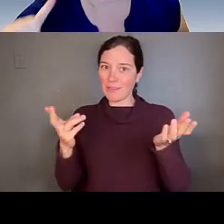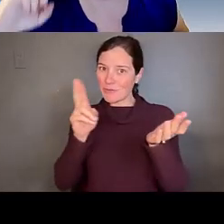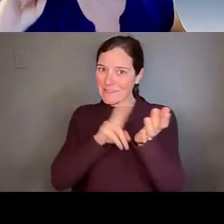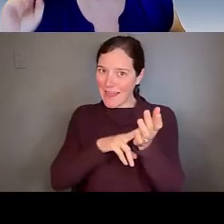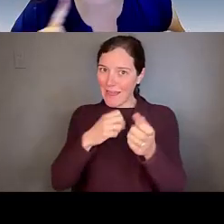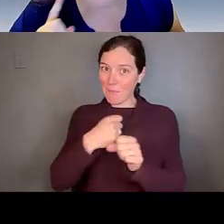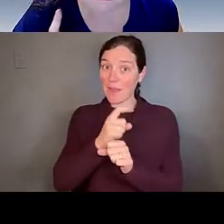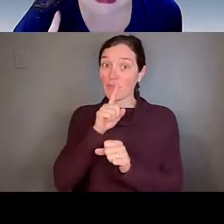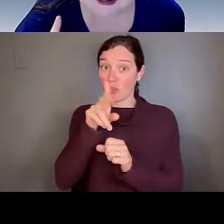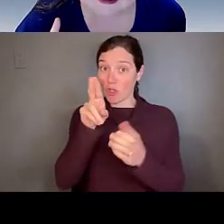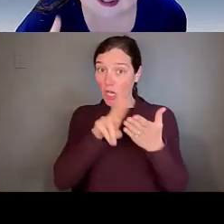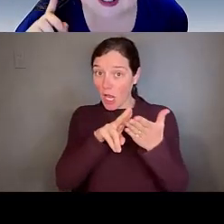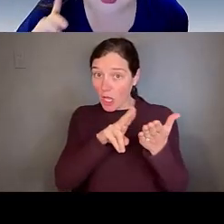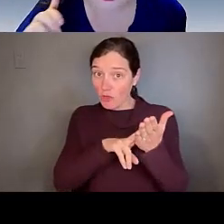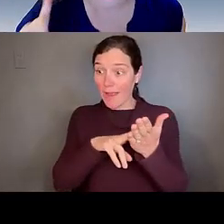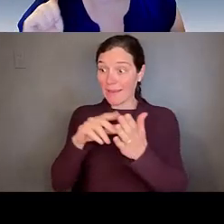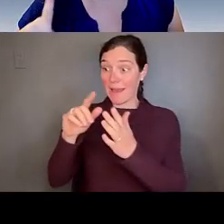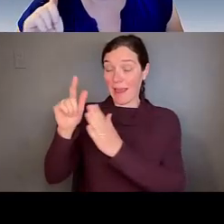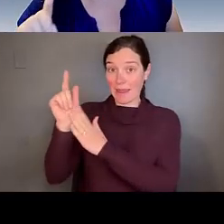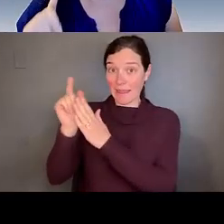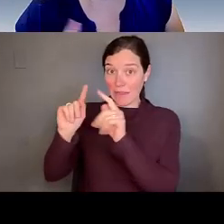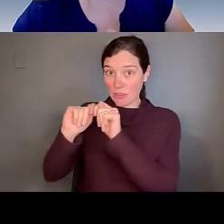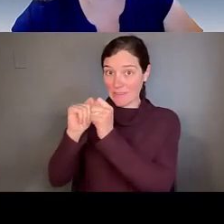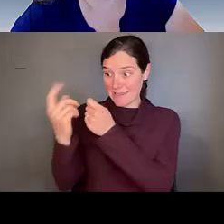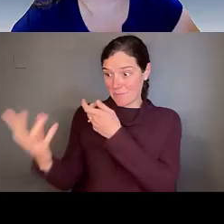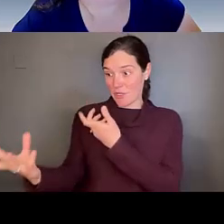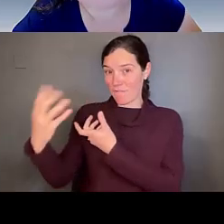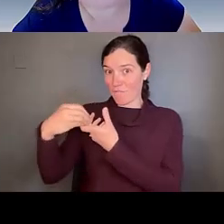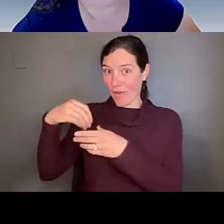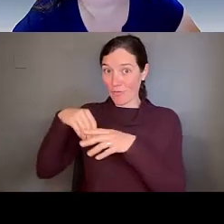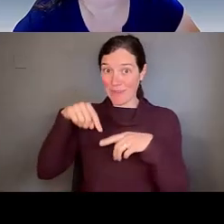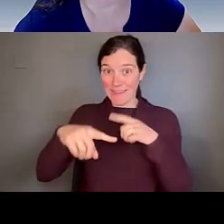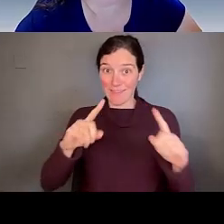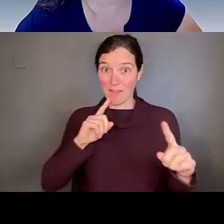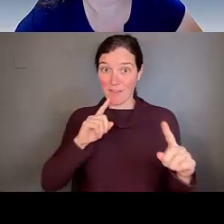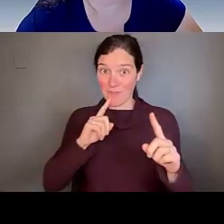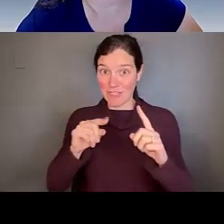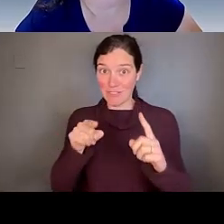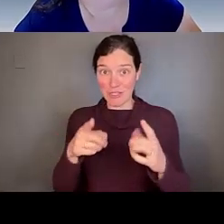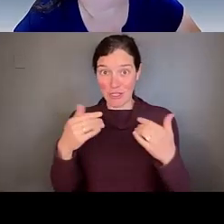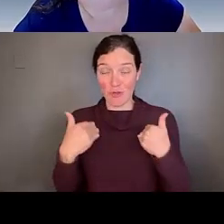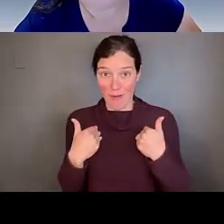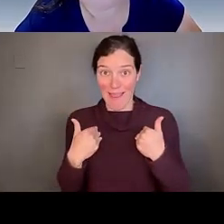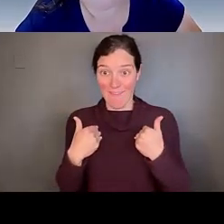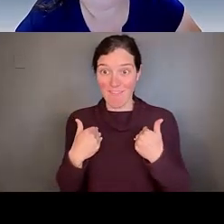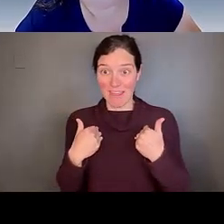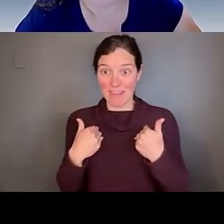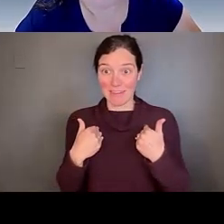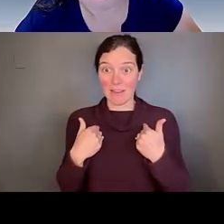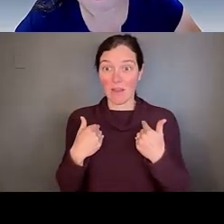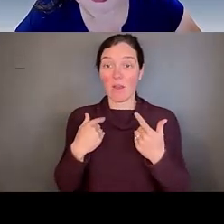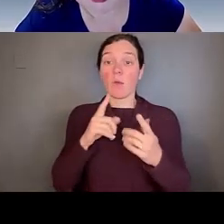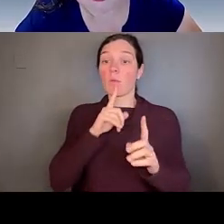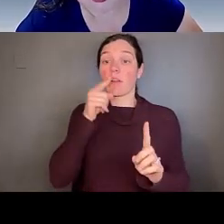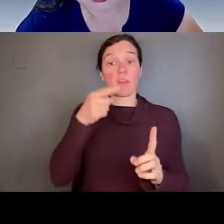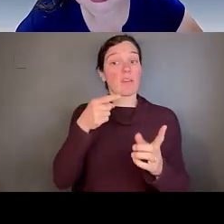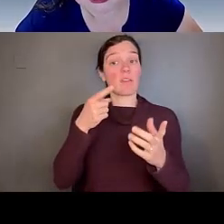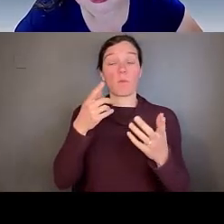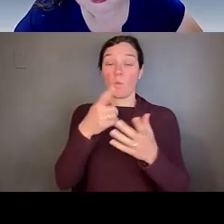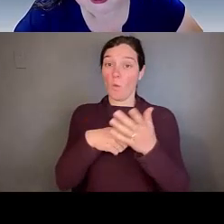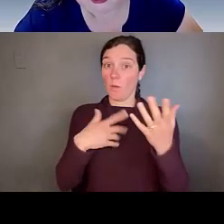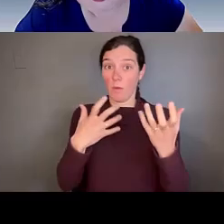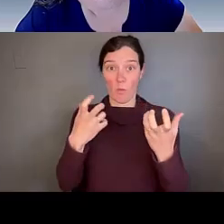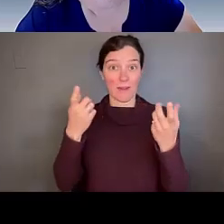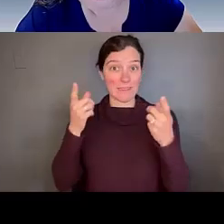contract and your legal teams are involved in these conversations that you're having. What we really want to make sure